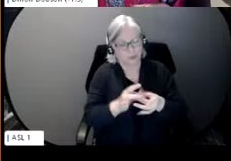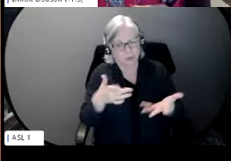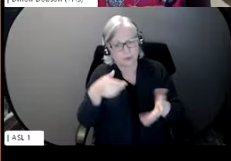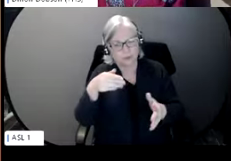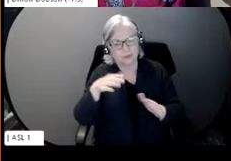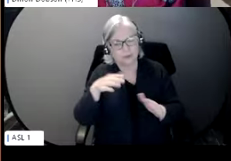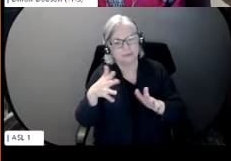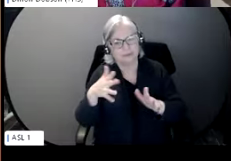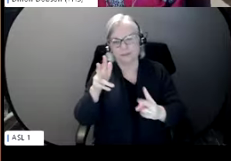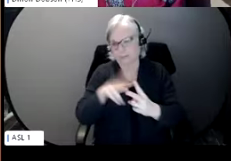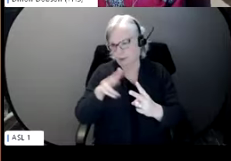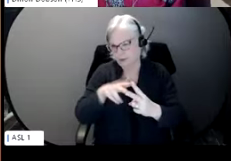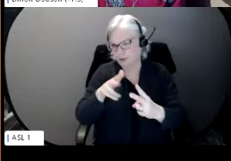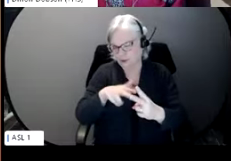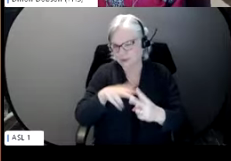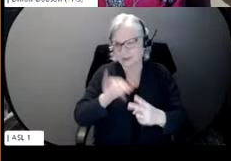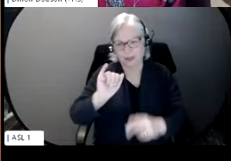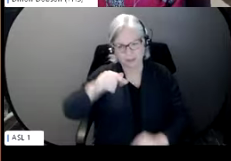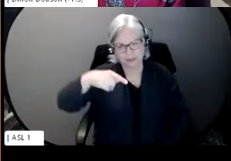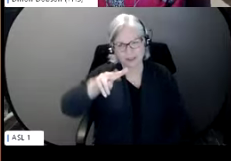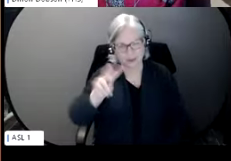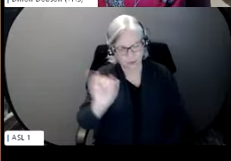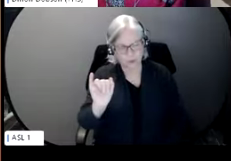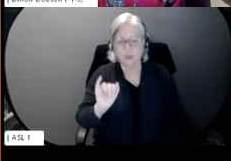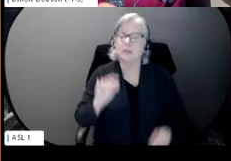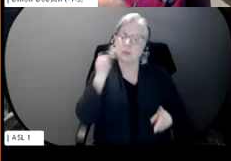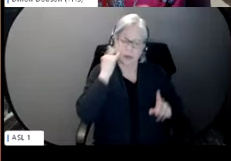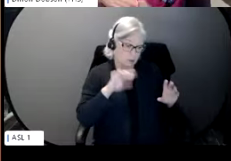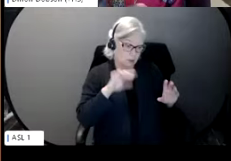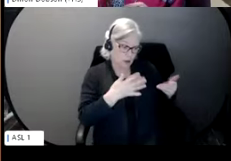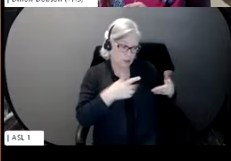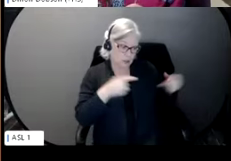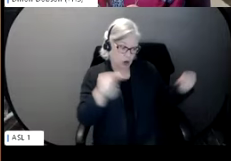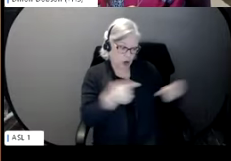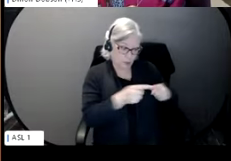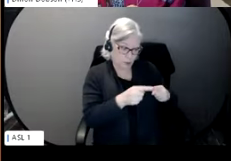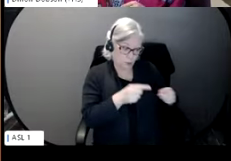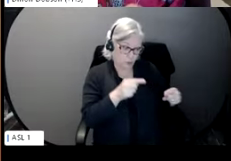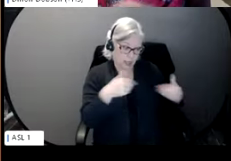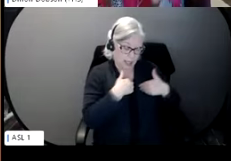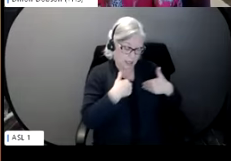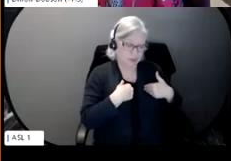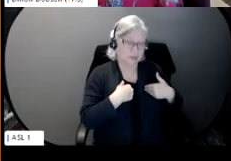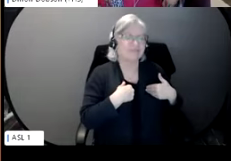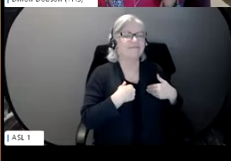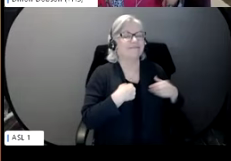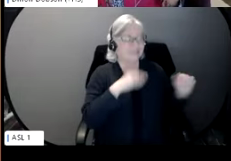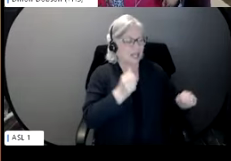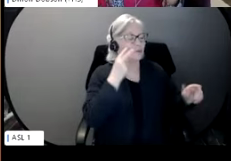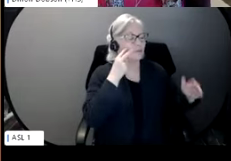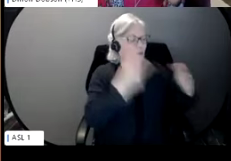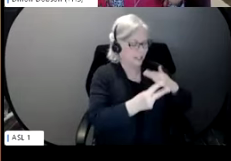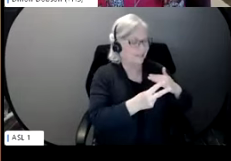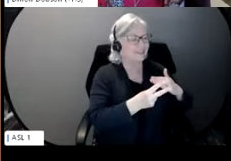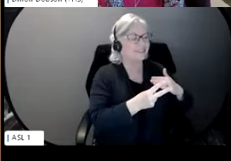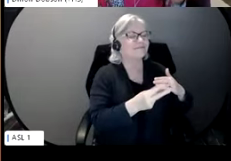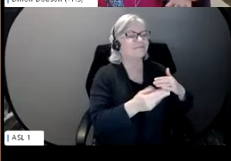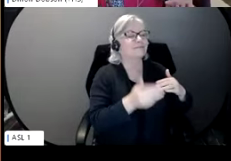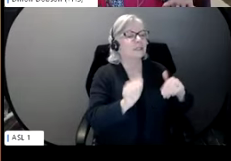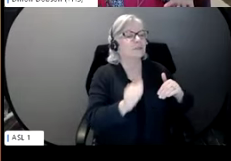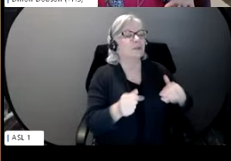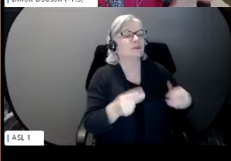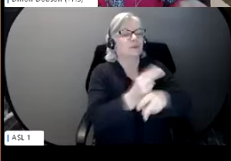And so what we know is that harm caused to animals is both a predictor of and an indicator of